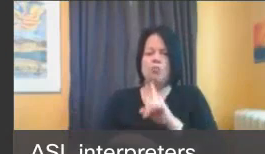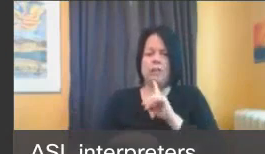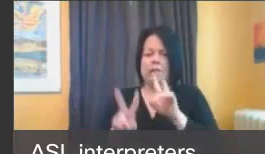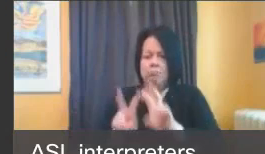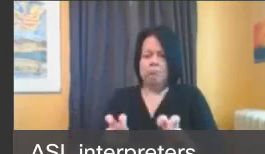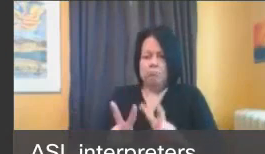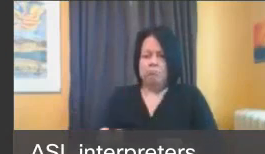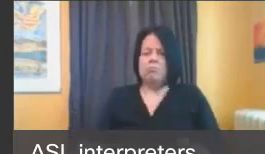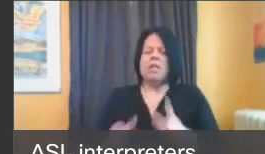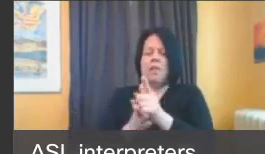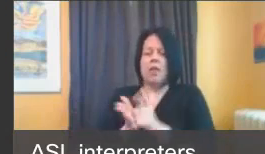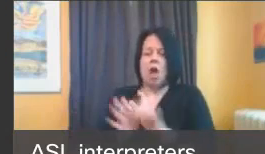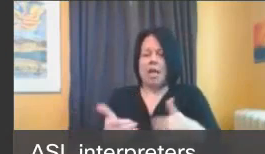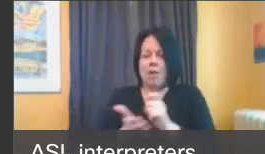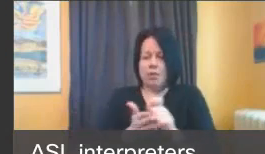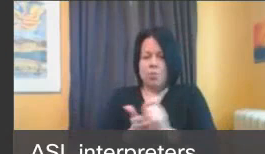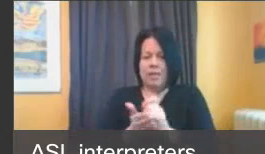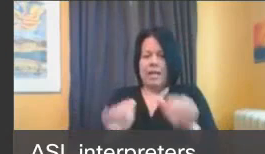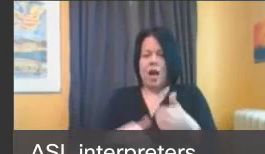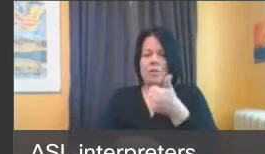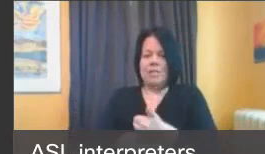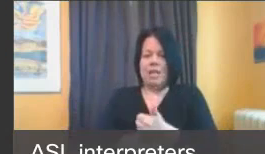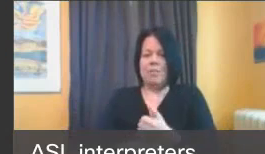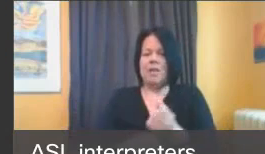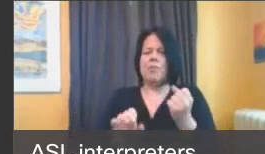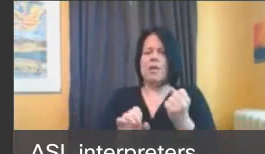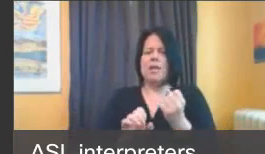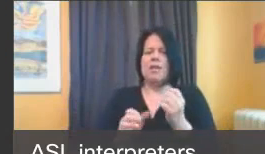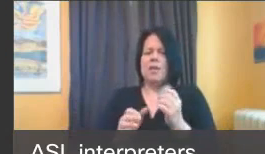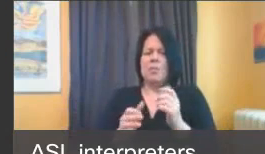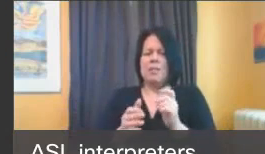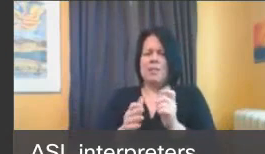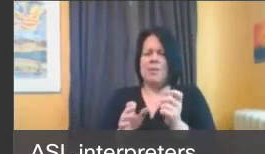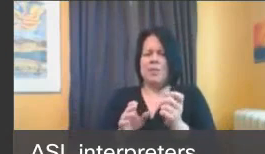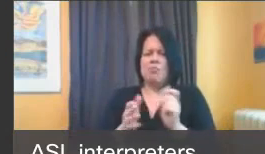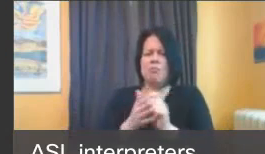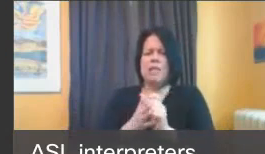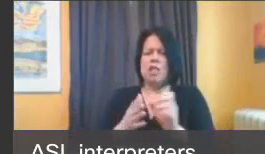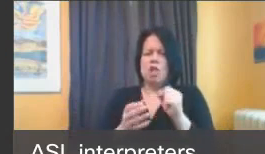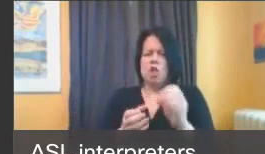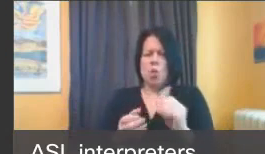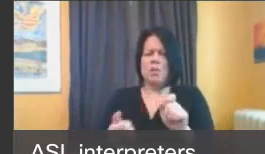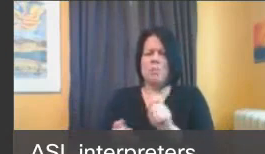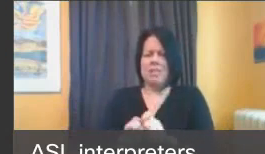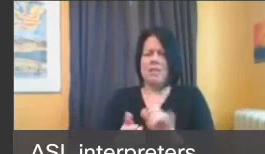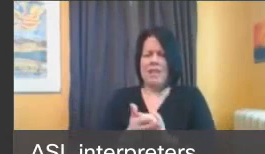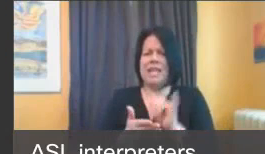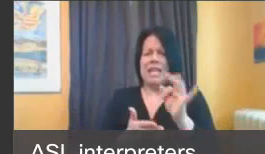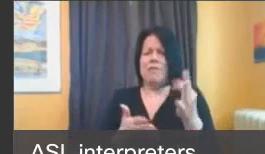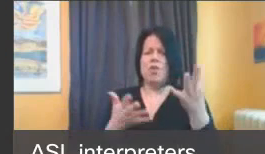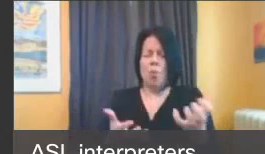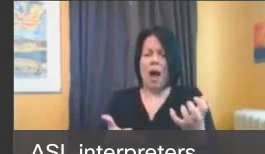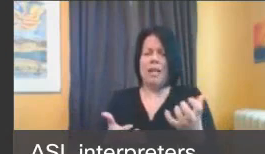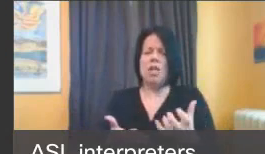how they wrote it and the way that they set it up, they made it so specific that it's like, if you want to have these drop boxes, you're going to have to spend some money.